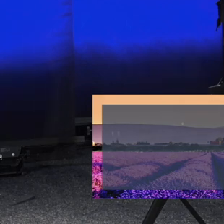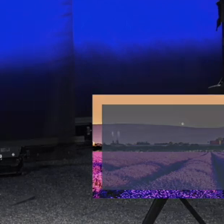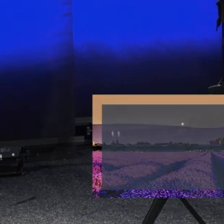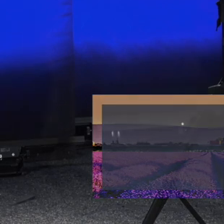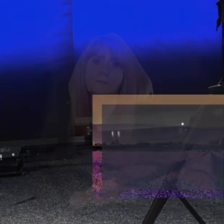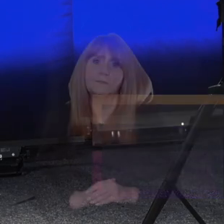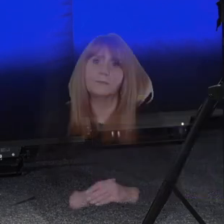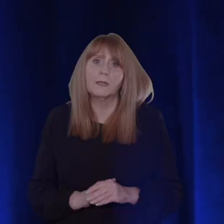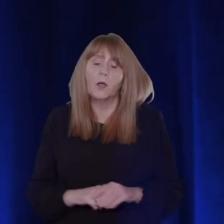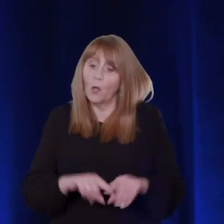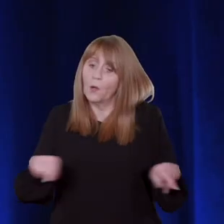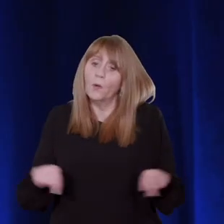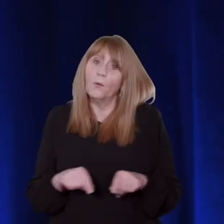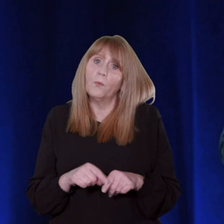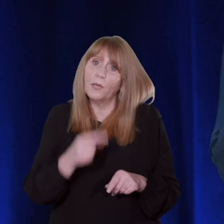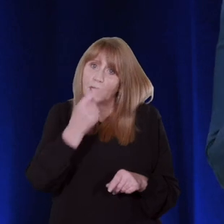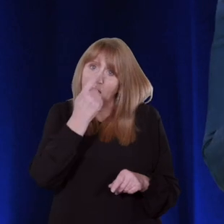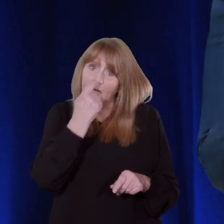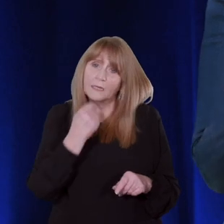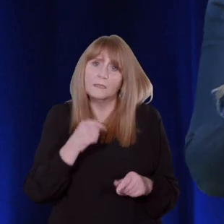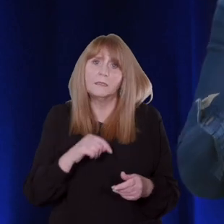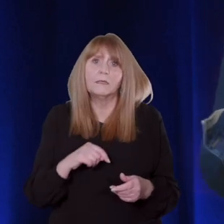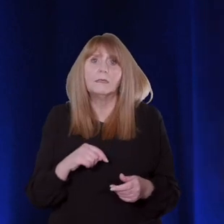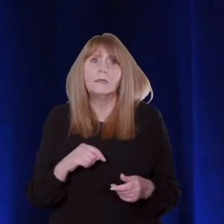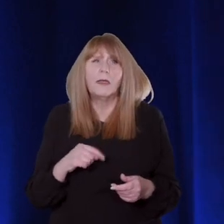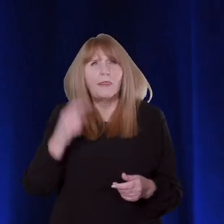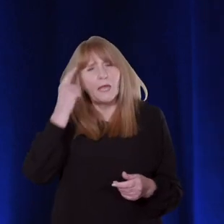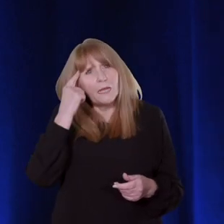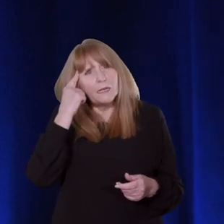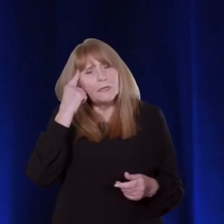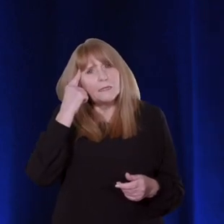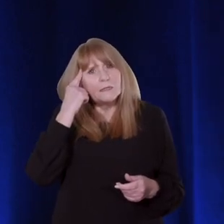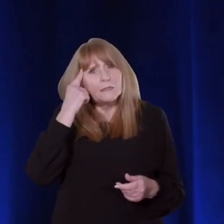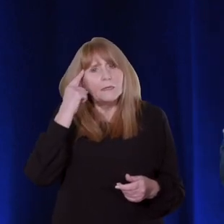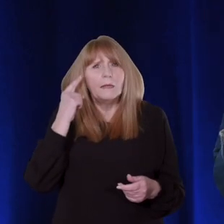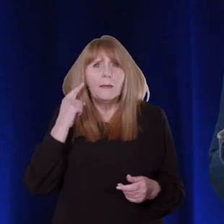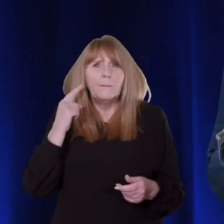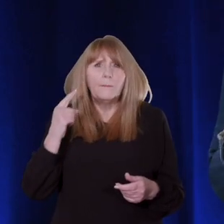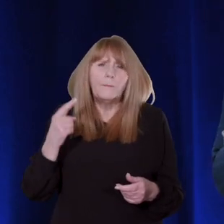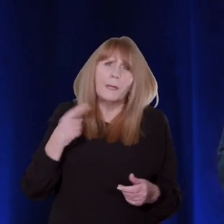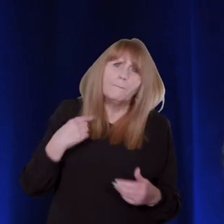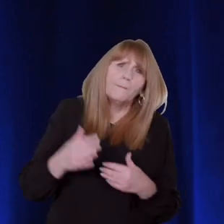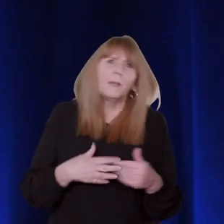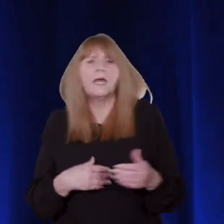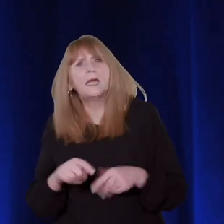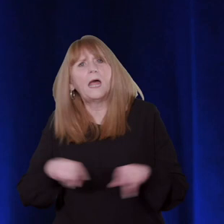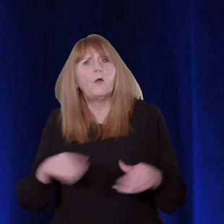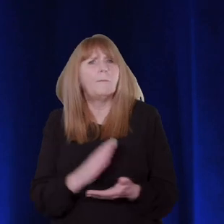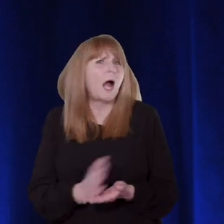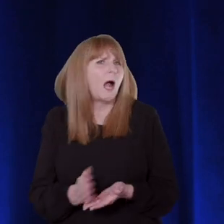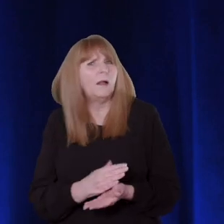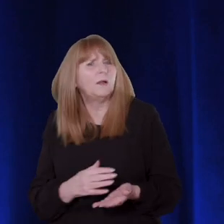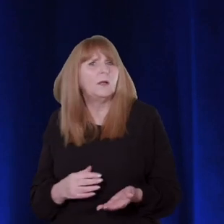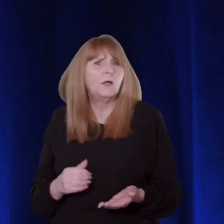us. We can fall into the trap, folks, of thinking that by playing our part, we're doing enough to